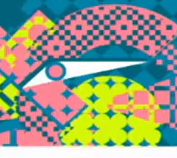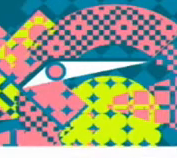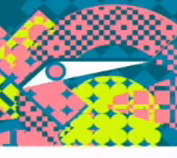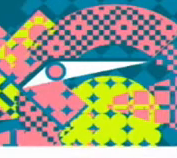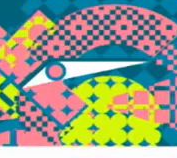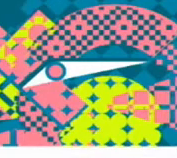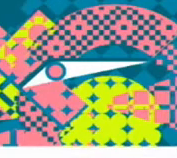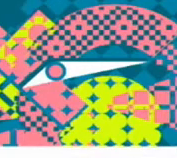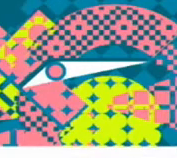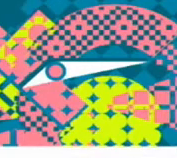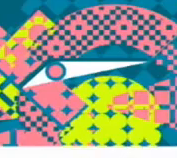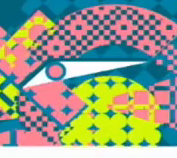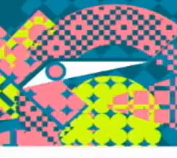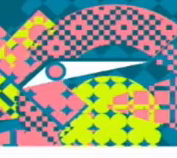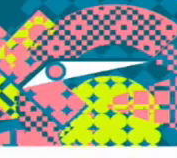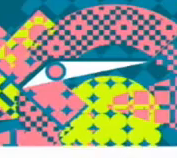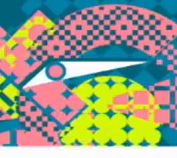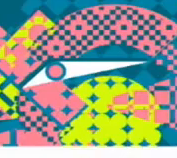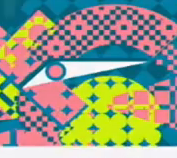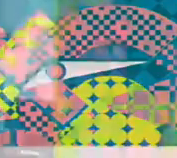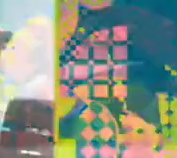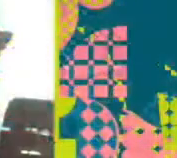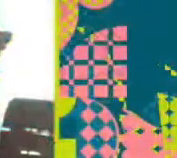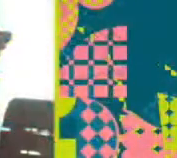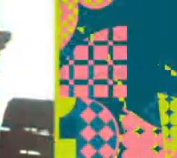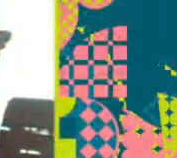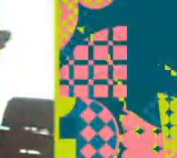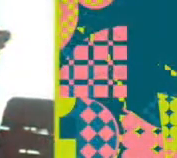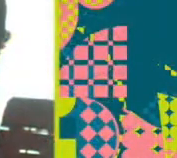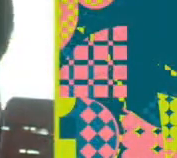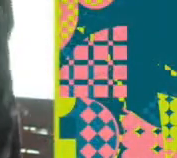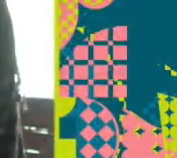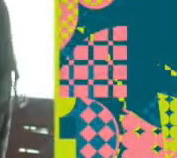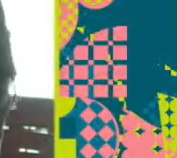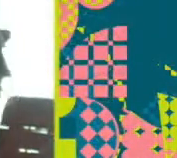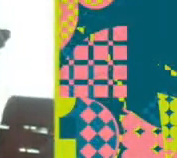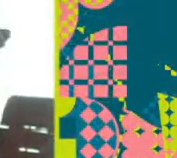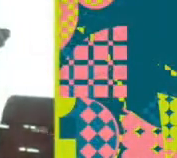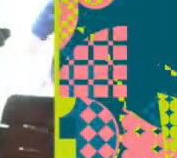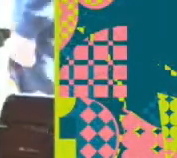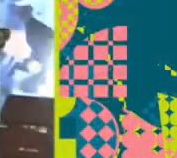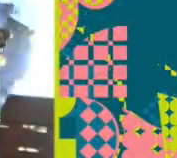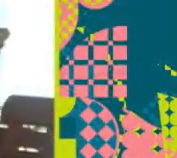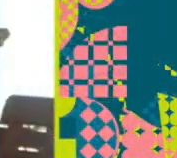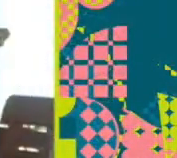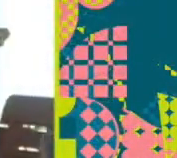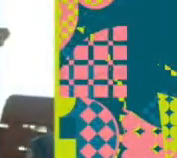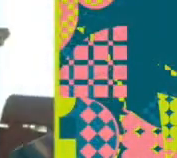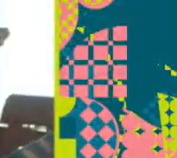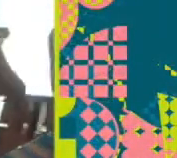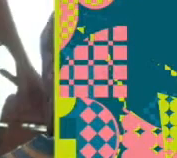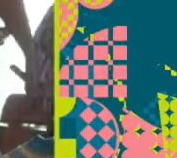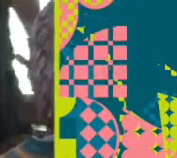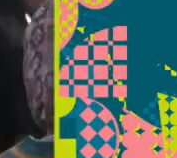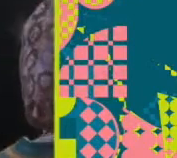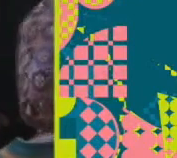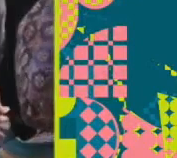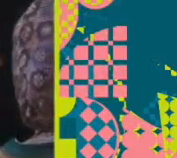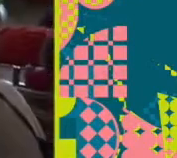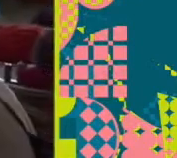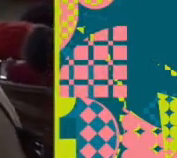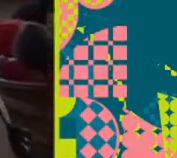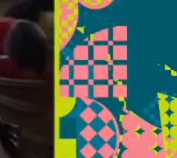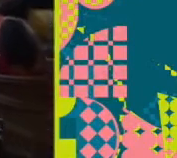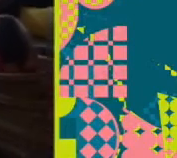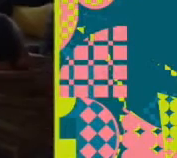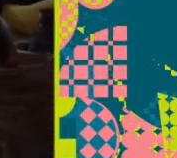Membuat hari kita semakin cerah dan penuh dengan energi baik. Yes. So it's magical to see this performance.